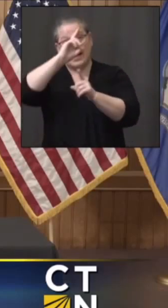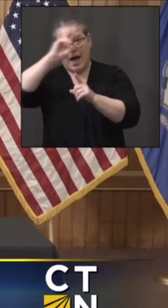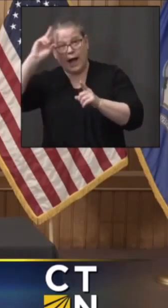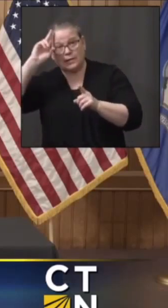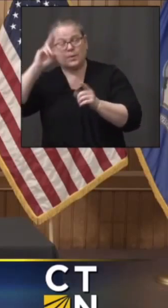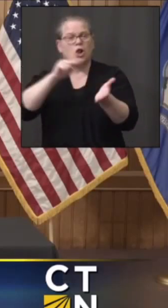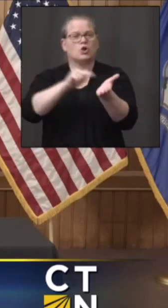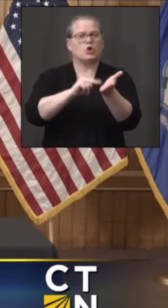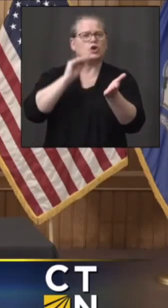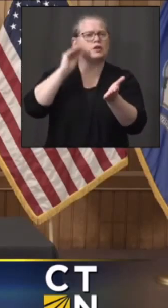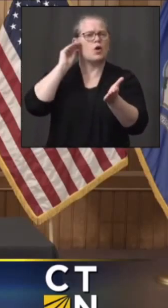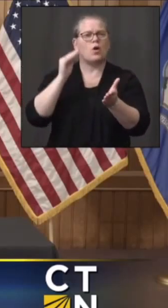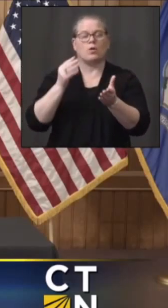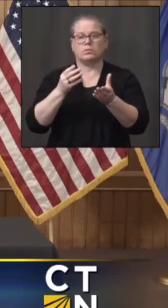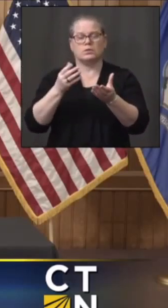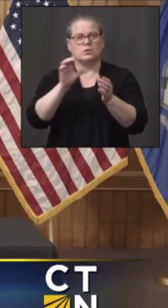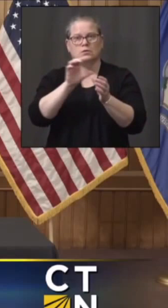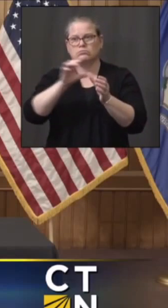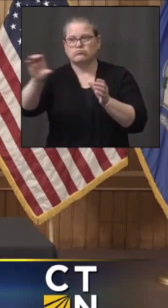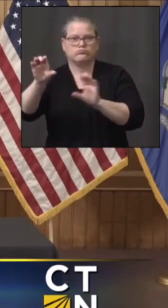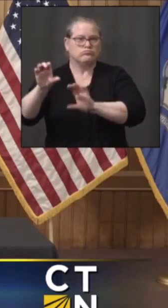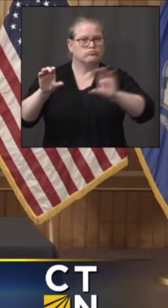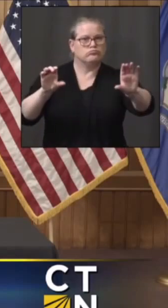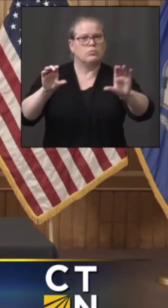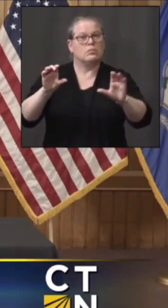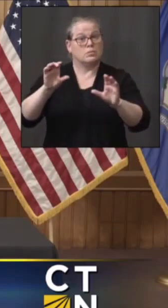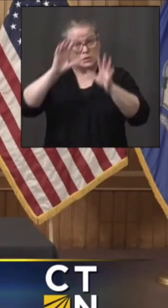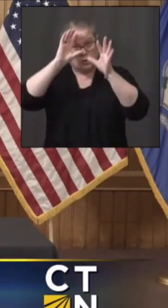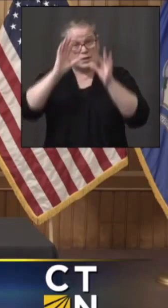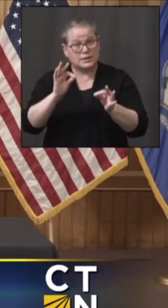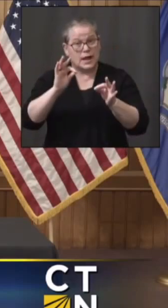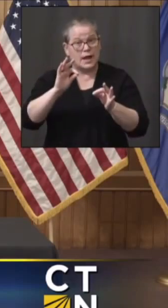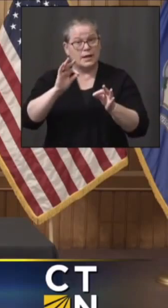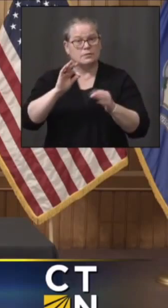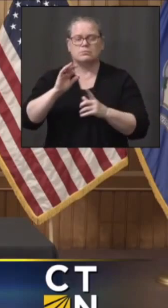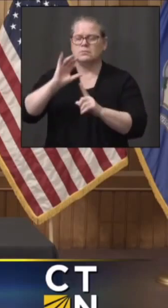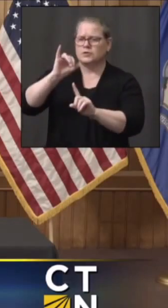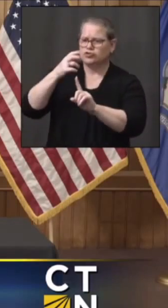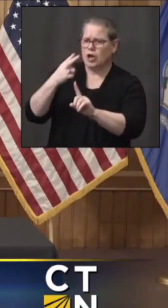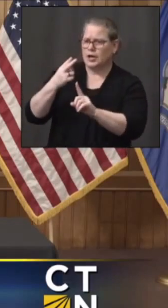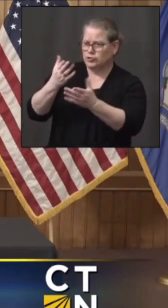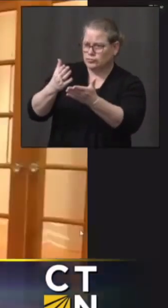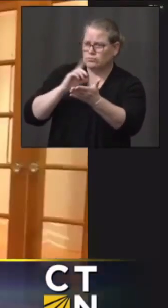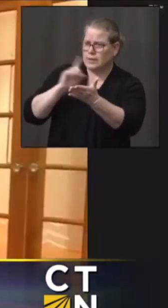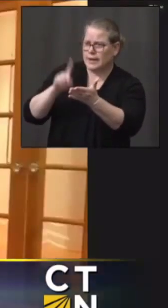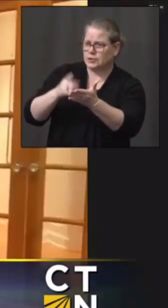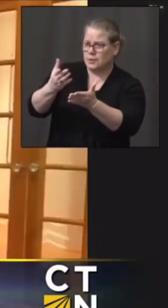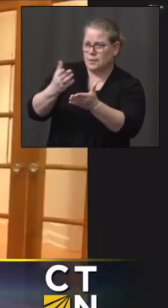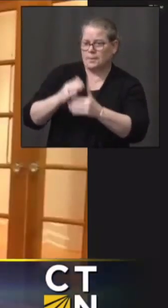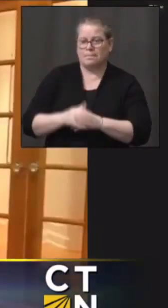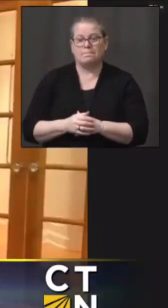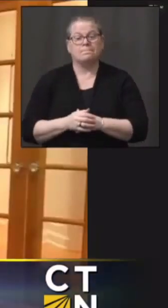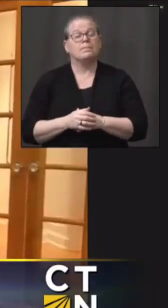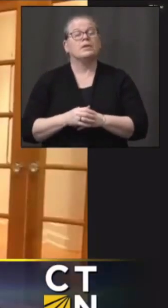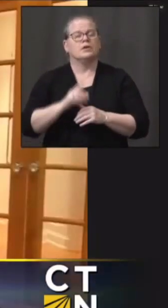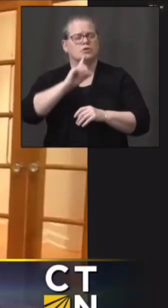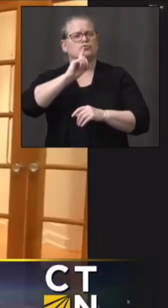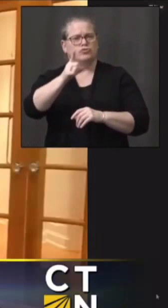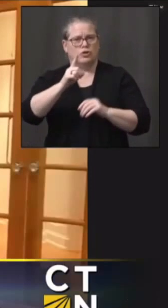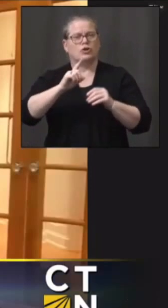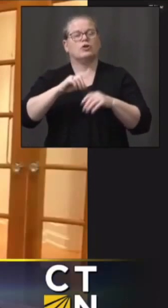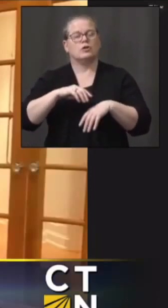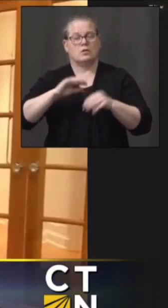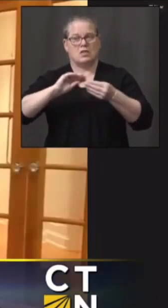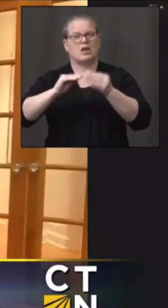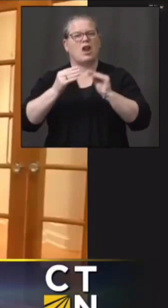don't you take that, Josh? Sure. Yeah, the numbers that the governor shared last week have remained relatively